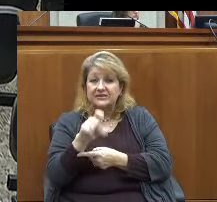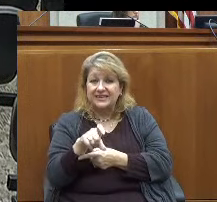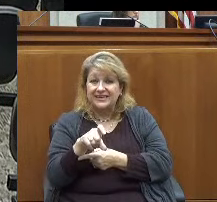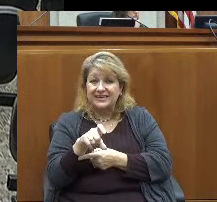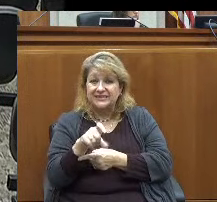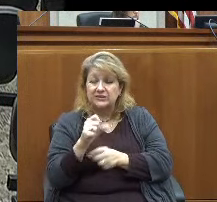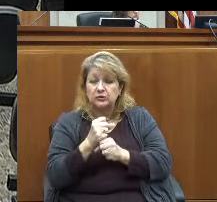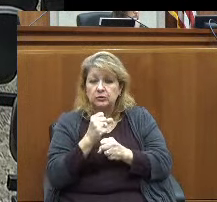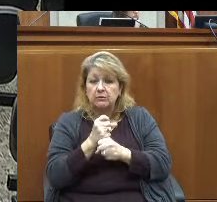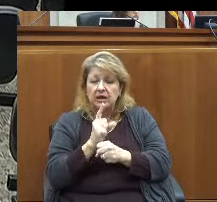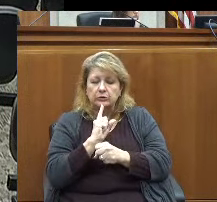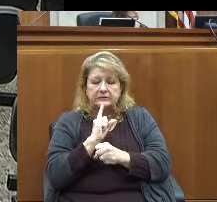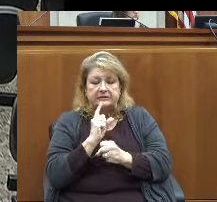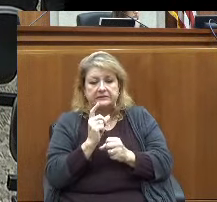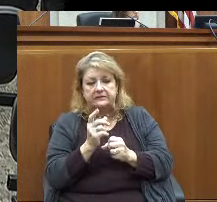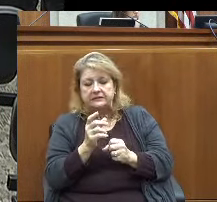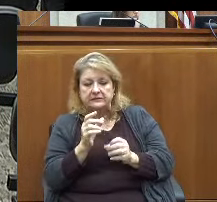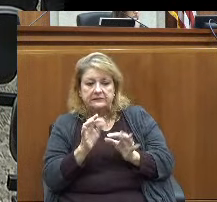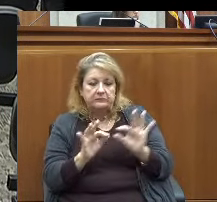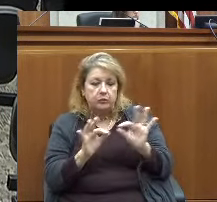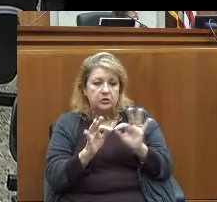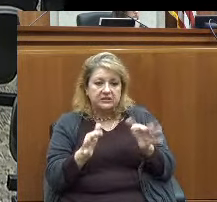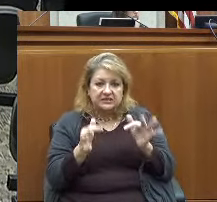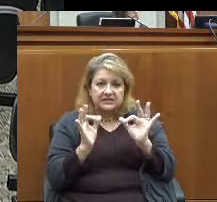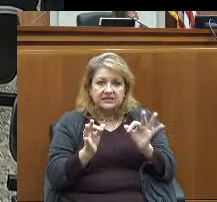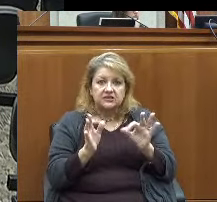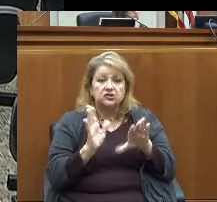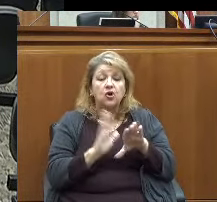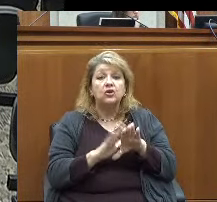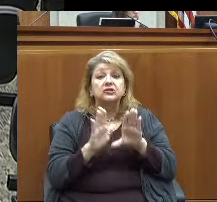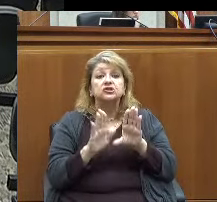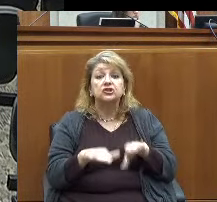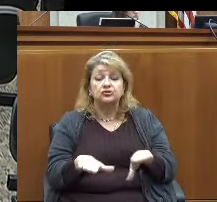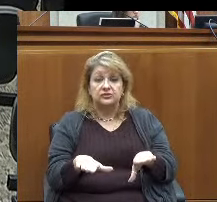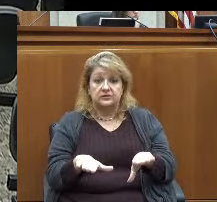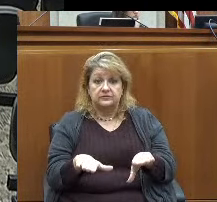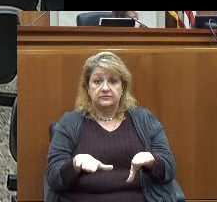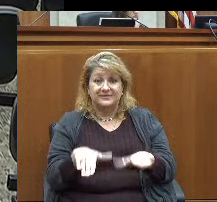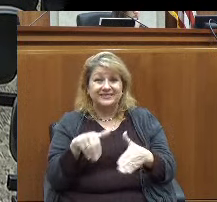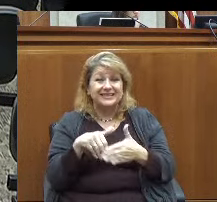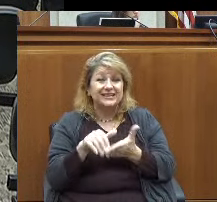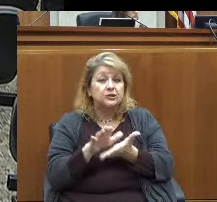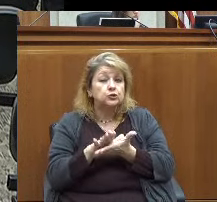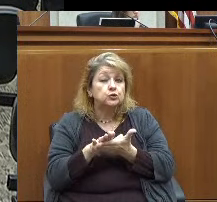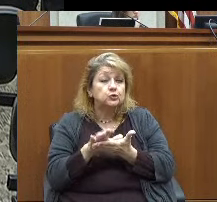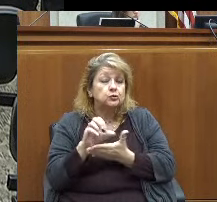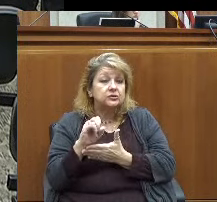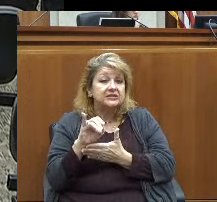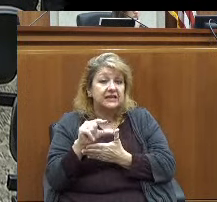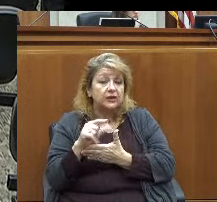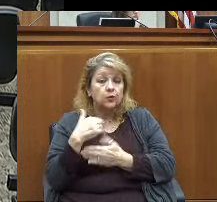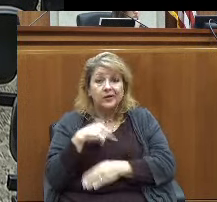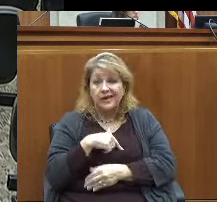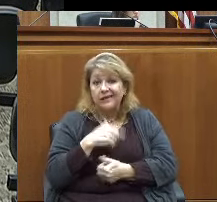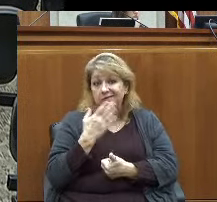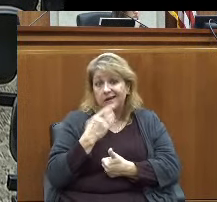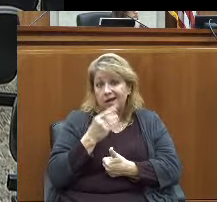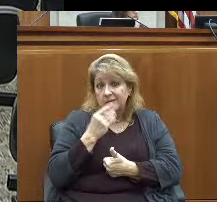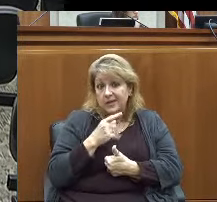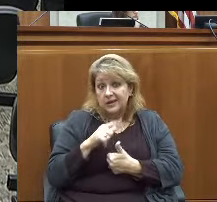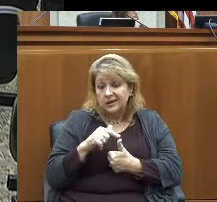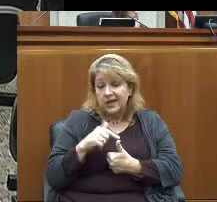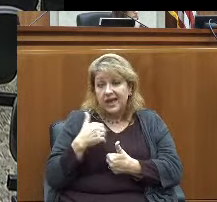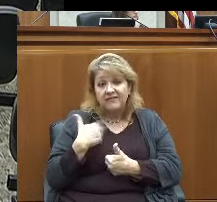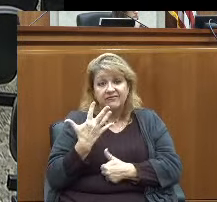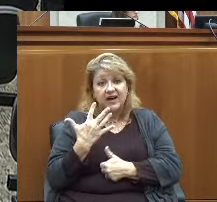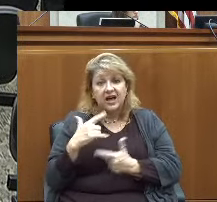needs to make critical decisions on children. In the school setting, we have diabetics. We could have